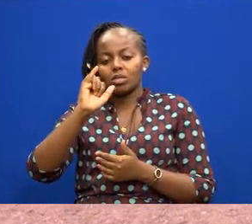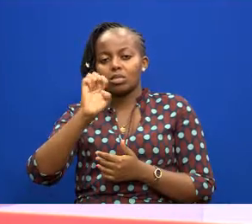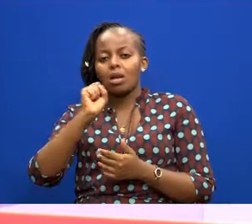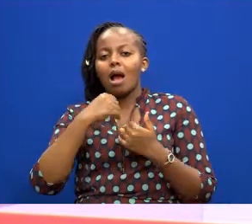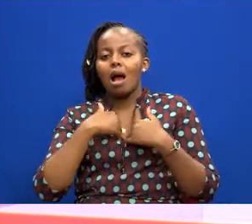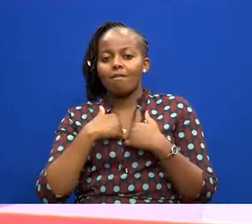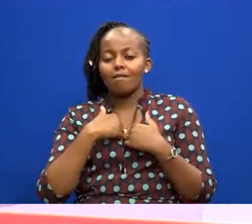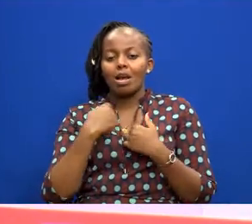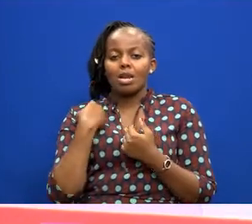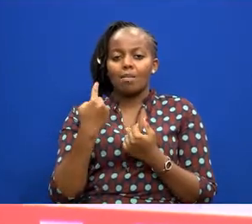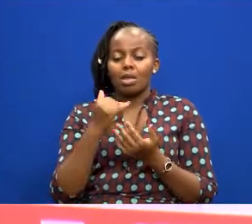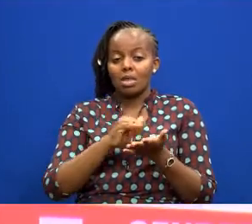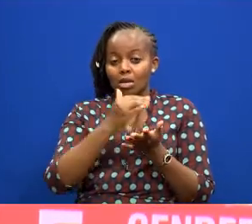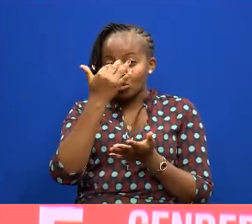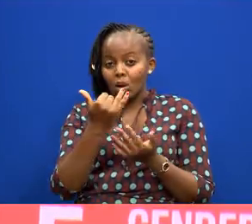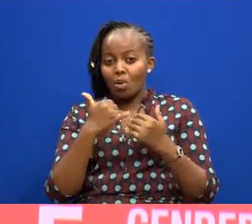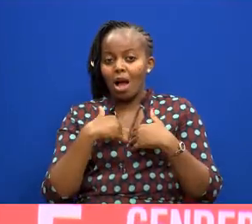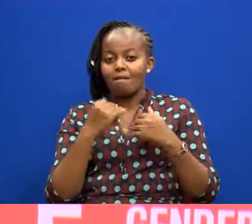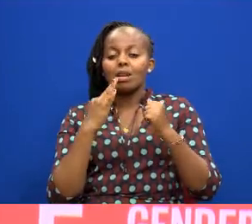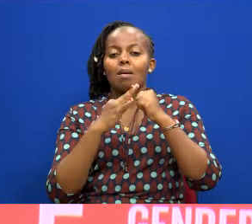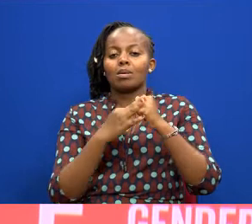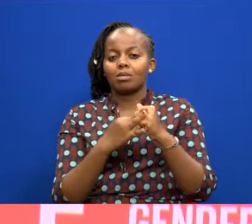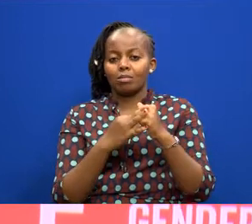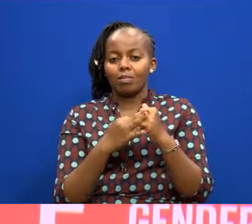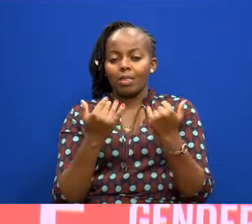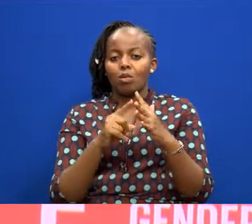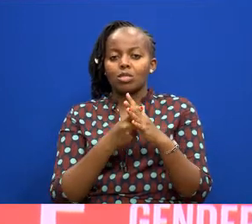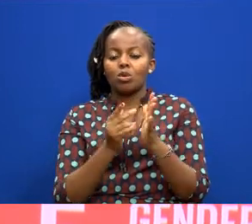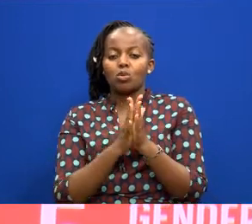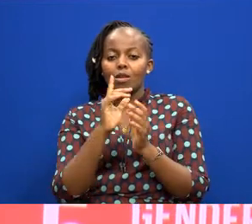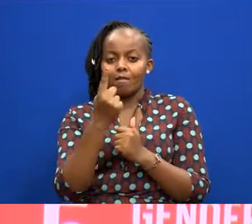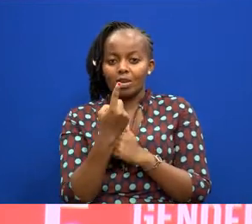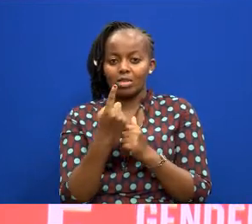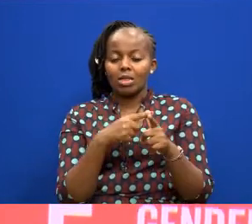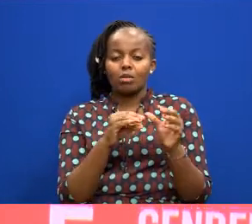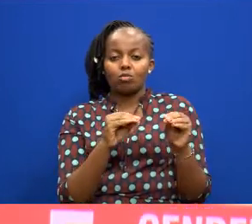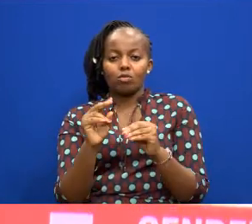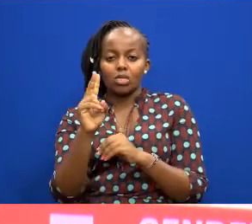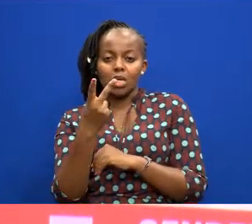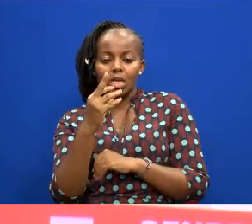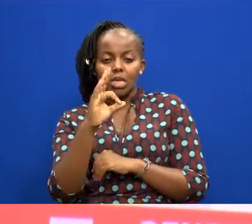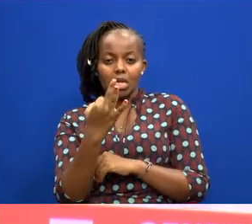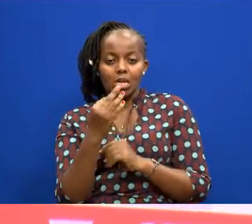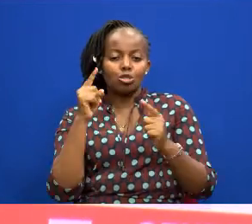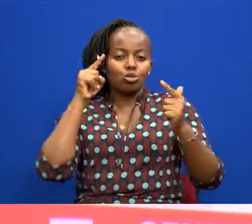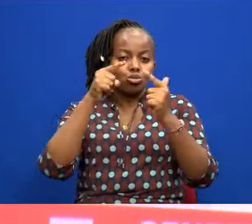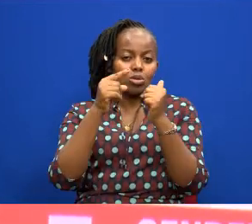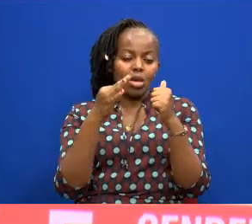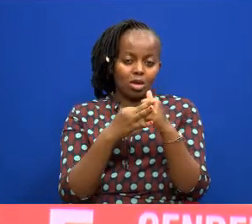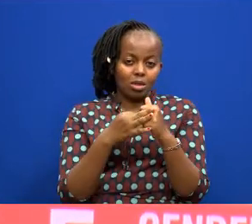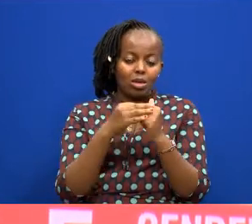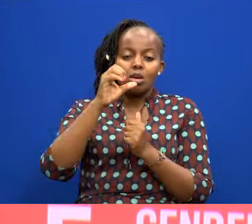have to follow the numbers up to 8. So we start with the first square, We go to the second, the third, up to the